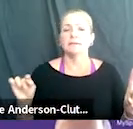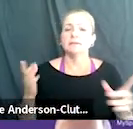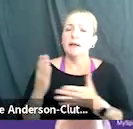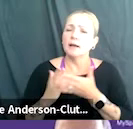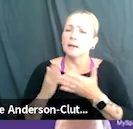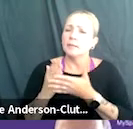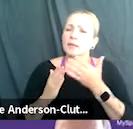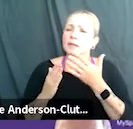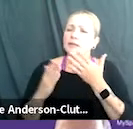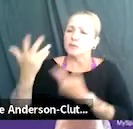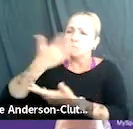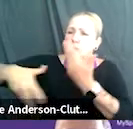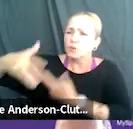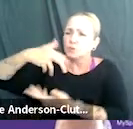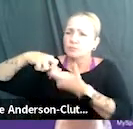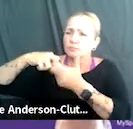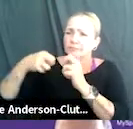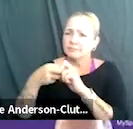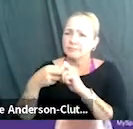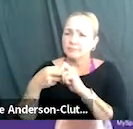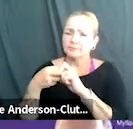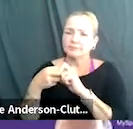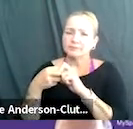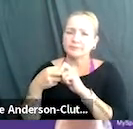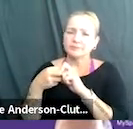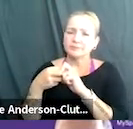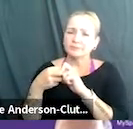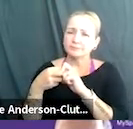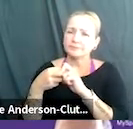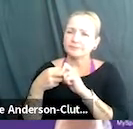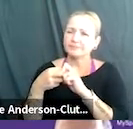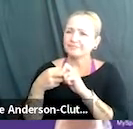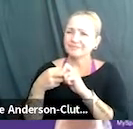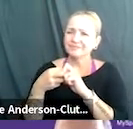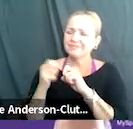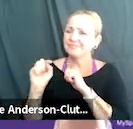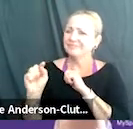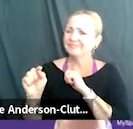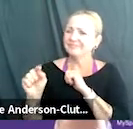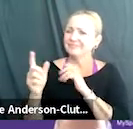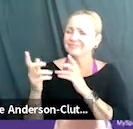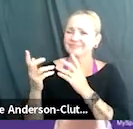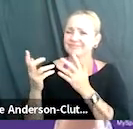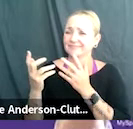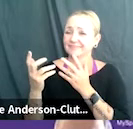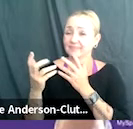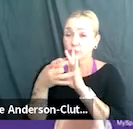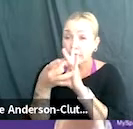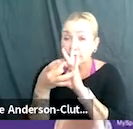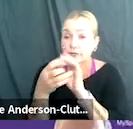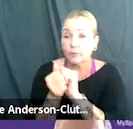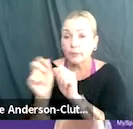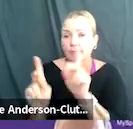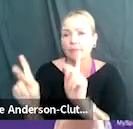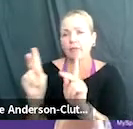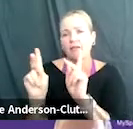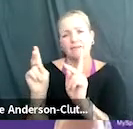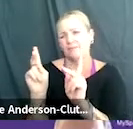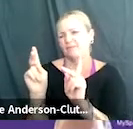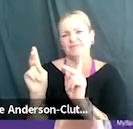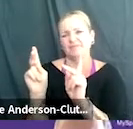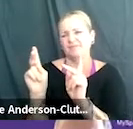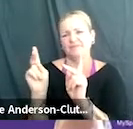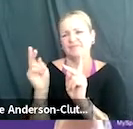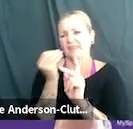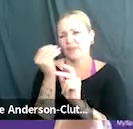she found it really difficult to develop and maintain close relationships with people, and had a number of